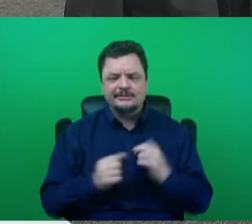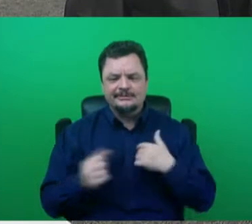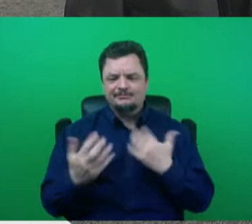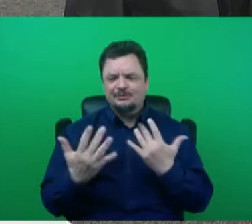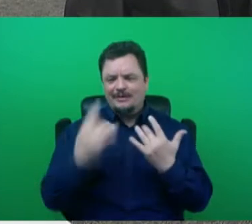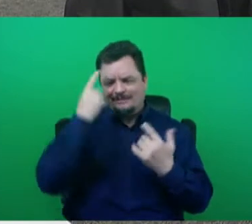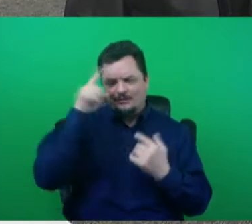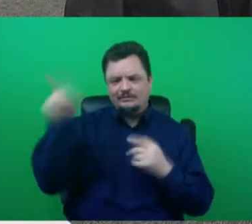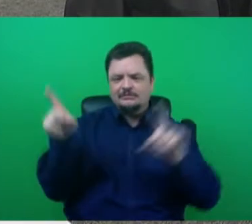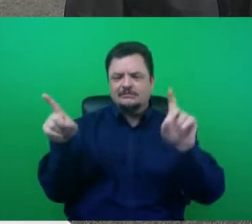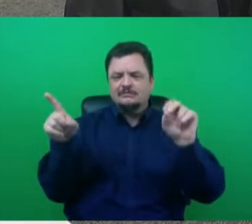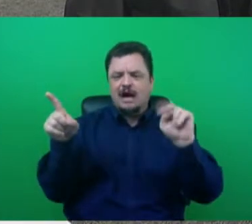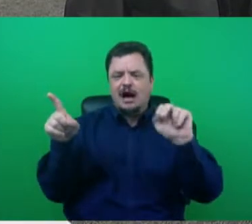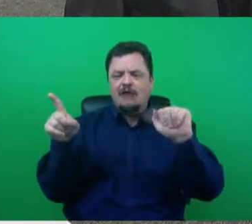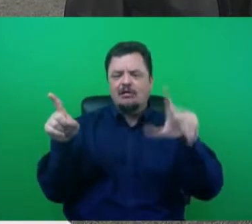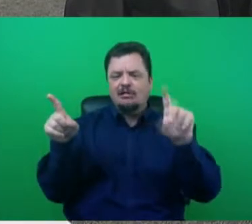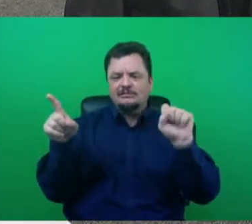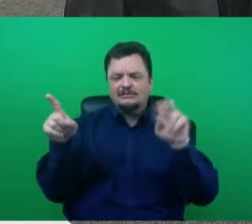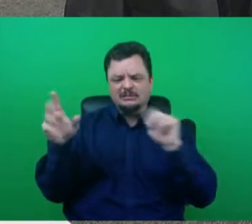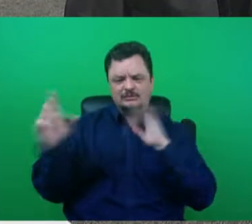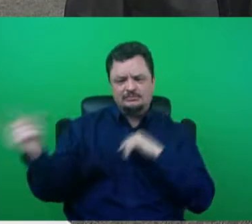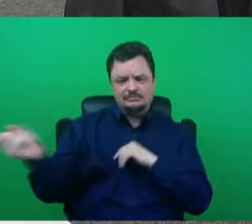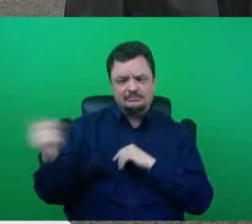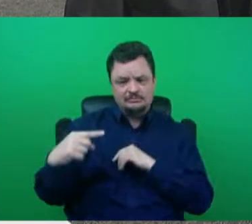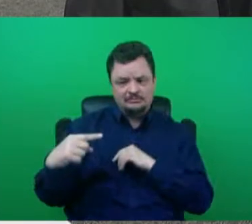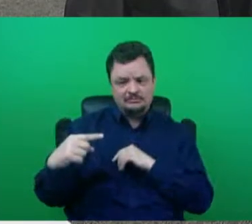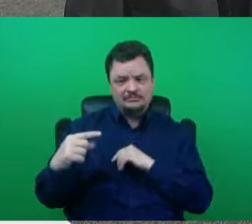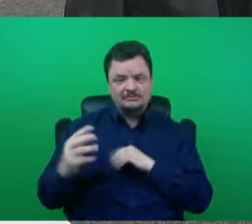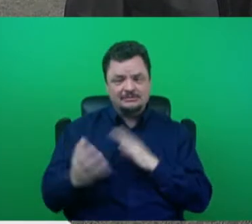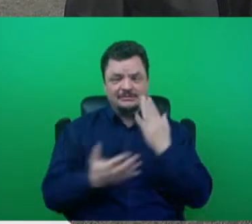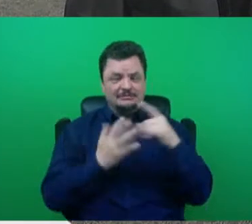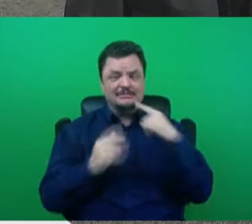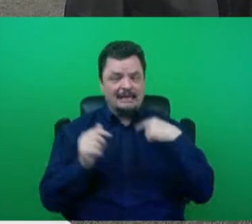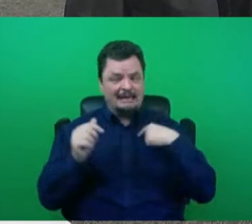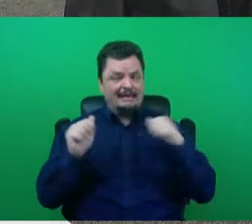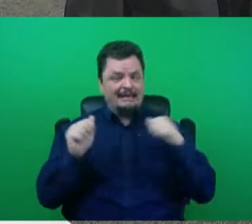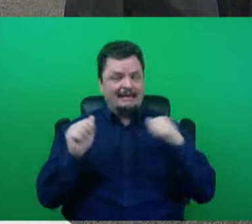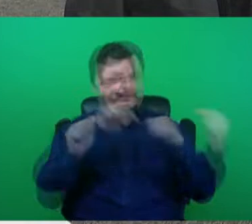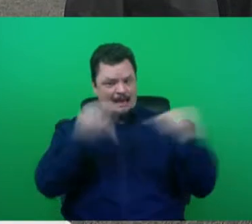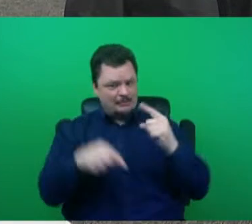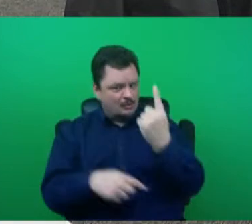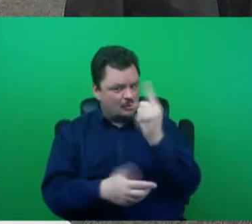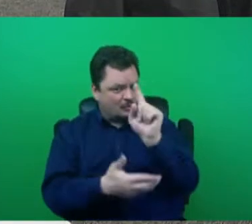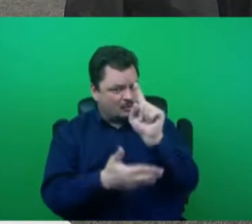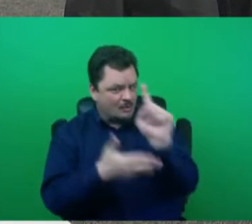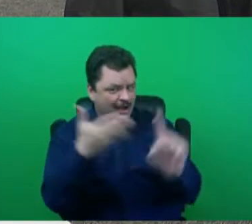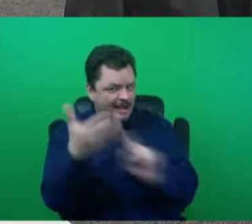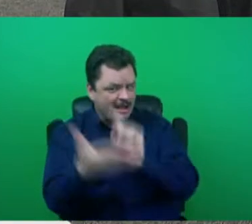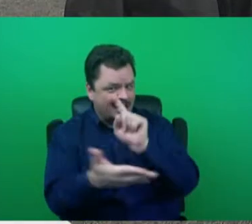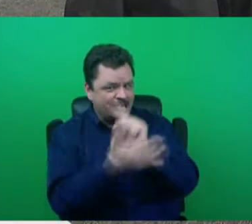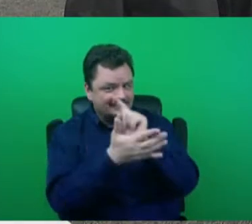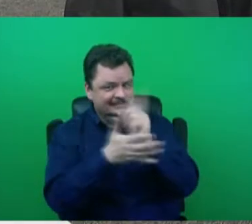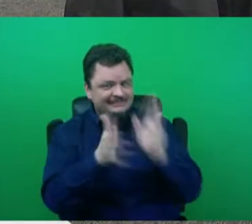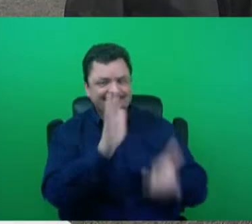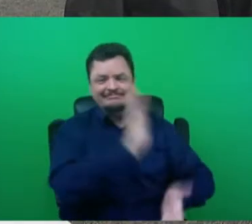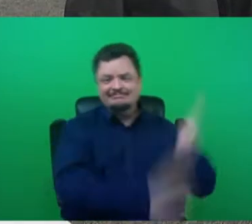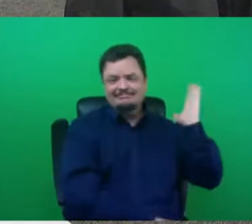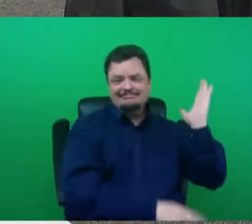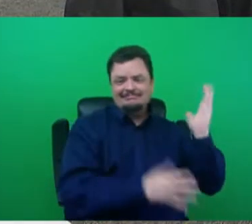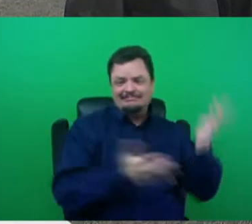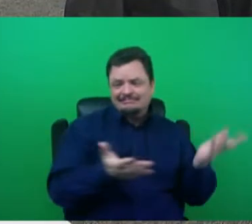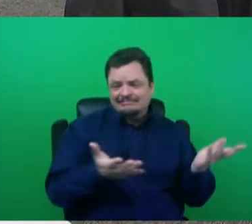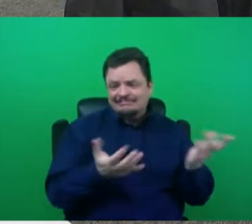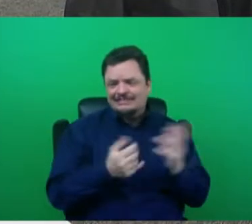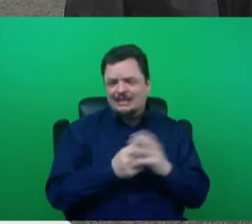hour, but. Could you? Okay. But I. Well, it's an important, I mean, yeah. Major